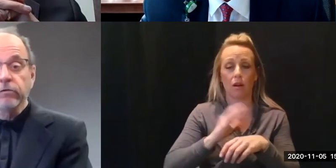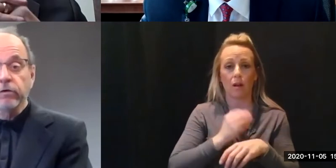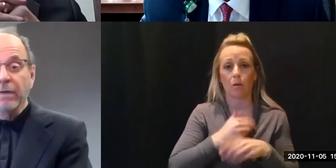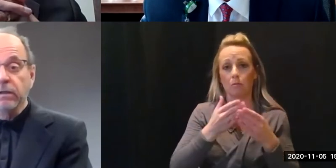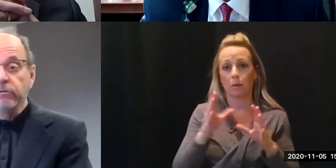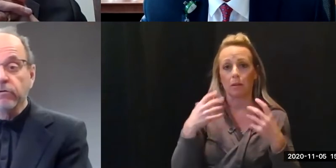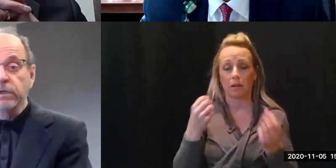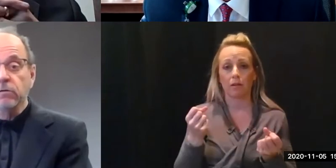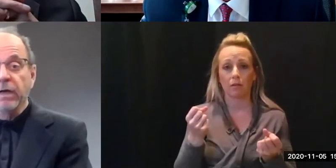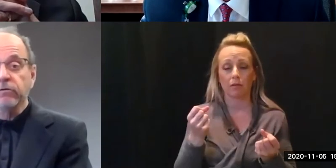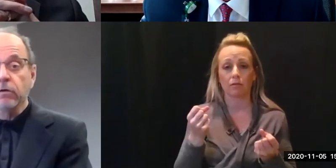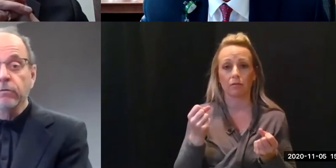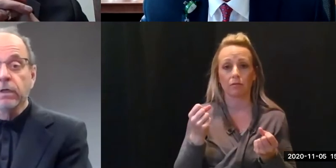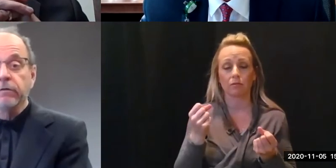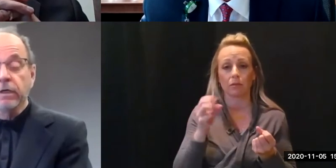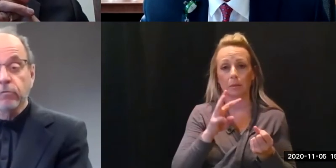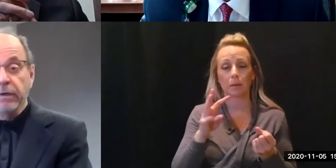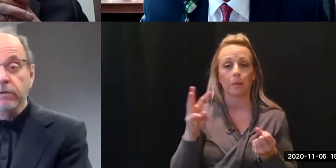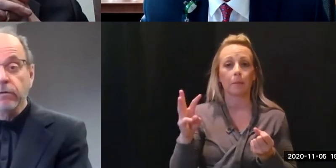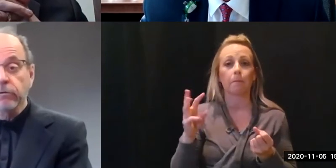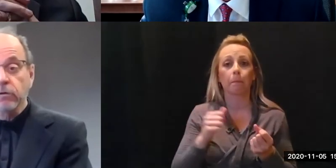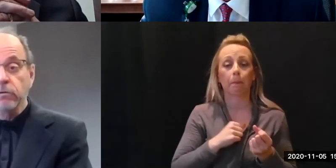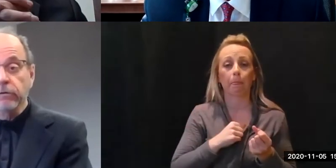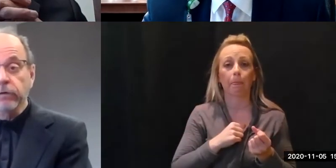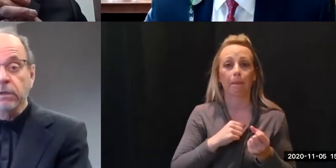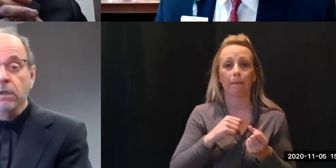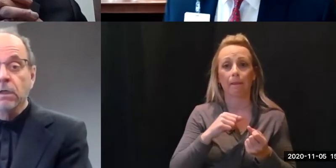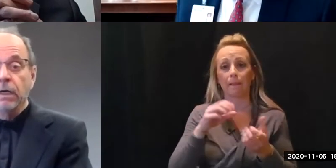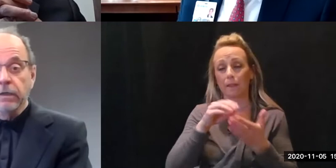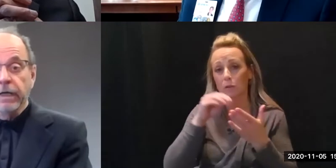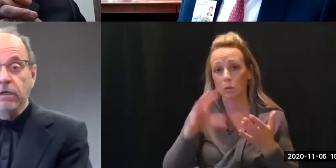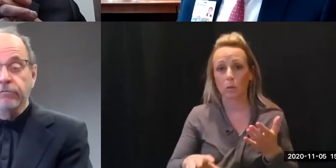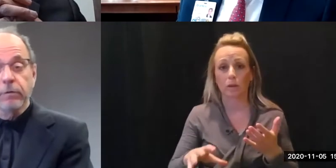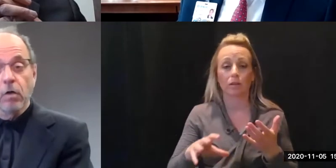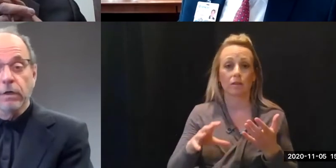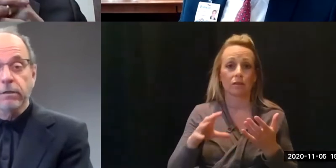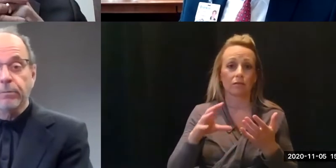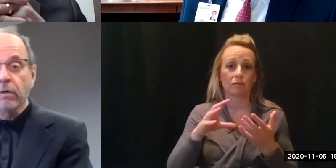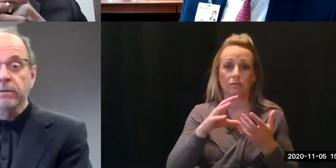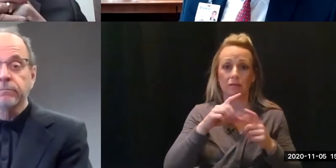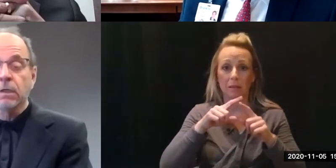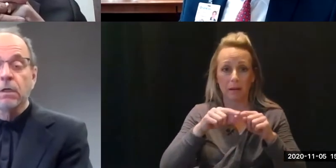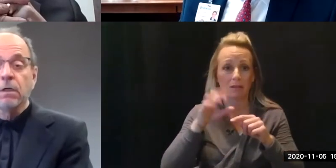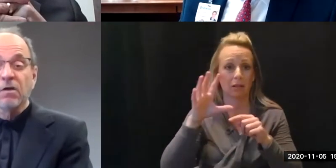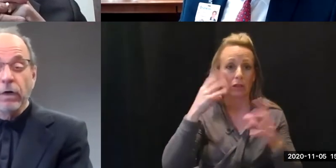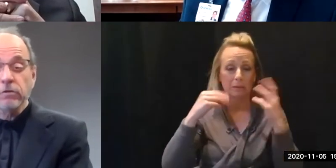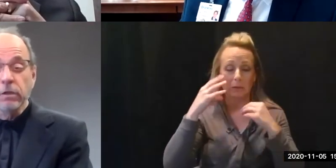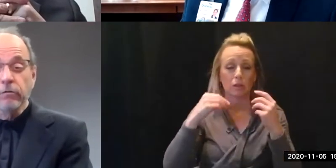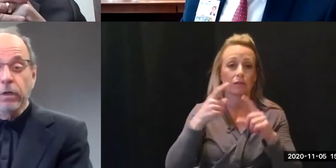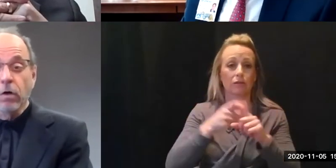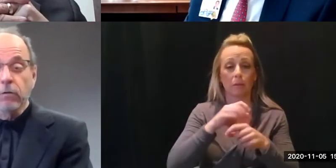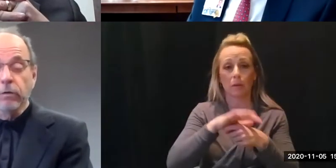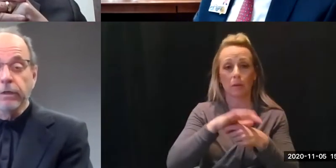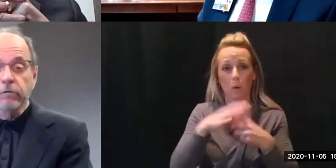School districts make these decisions based on the experience in their school district and data from the local health department.